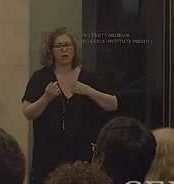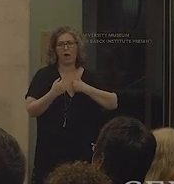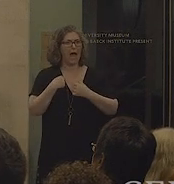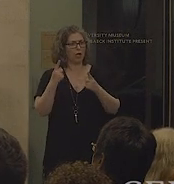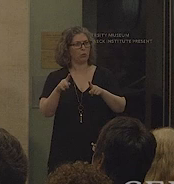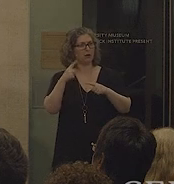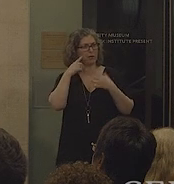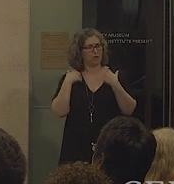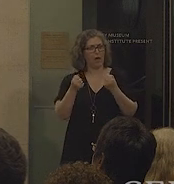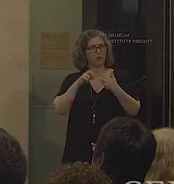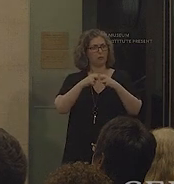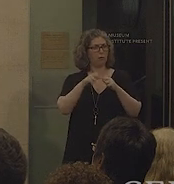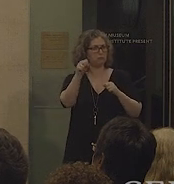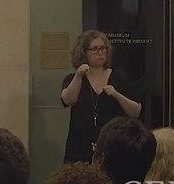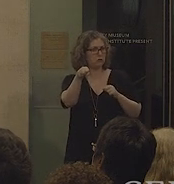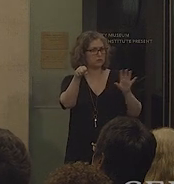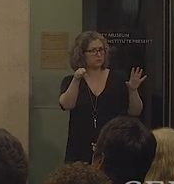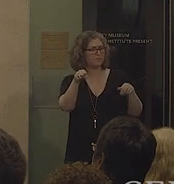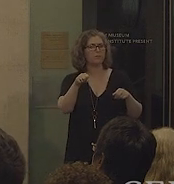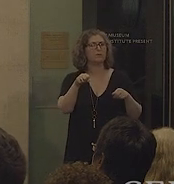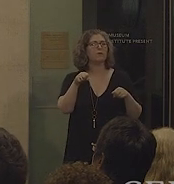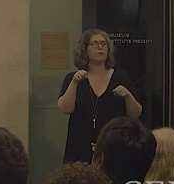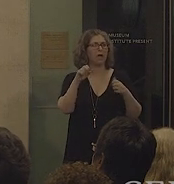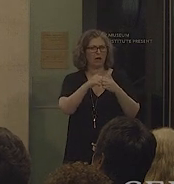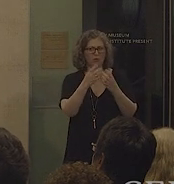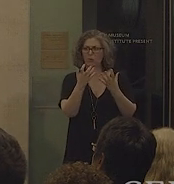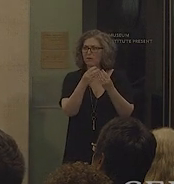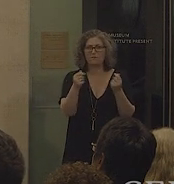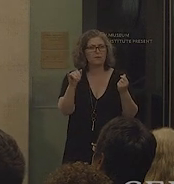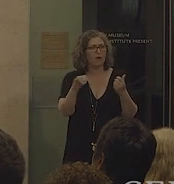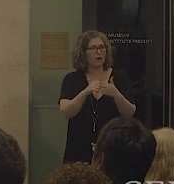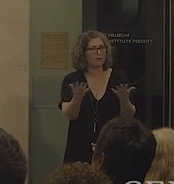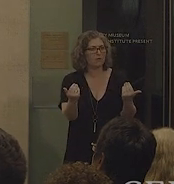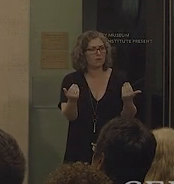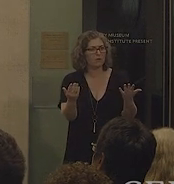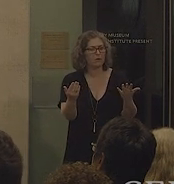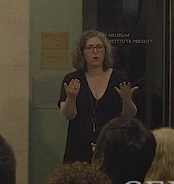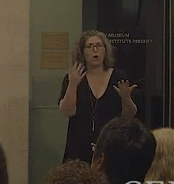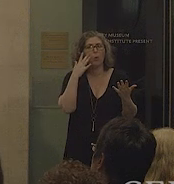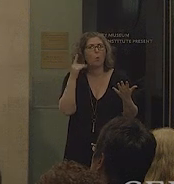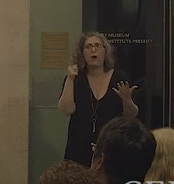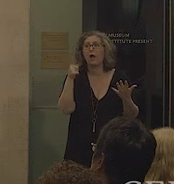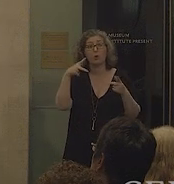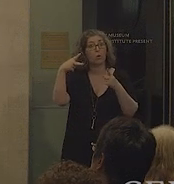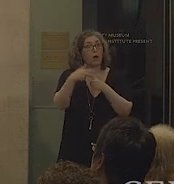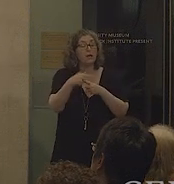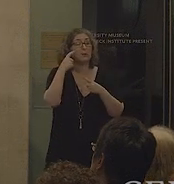mental health is part of this. So what's the plan to fix it? Okay? Why are you cutting mental health budgets if you